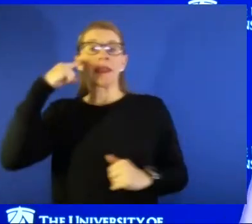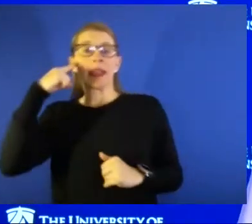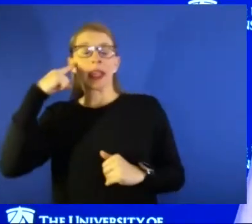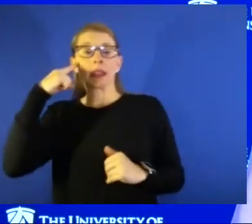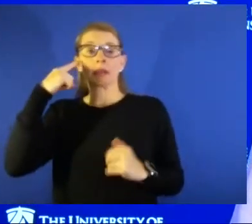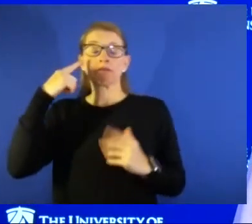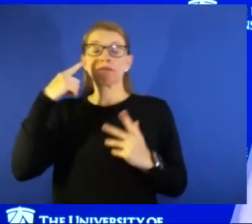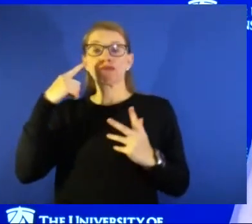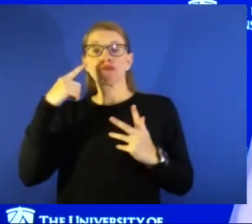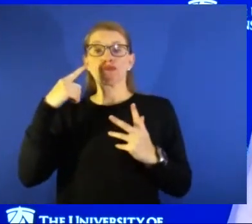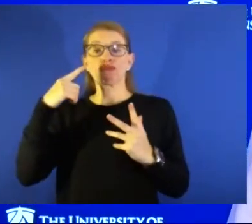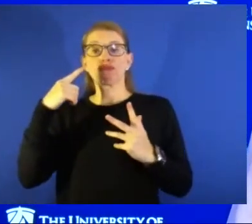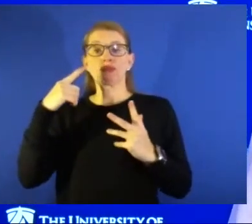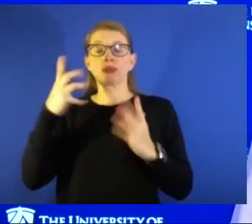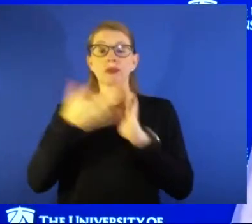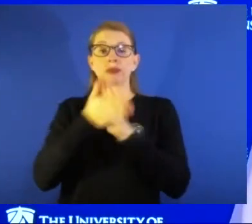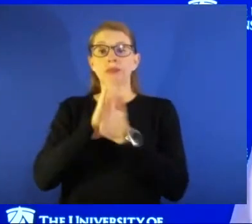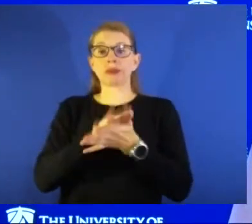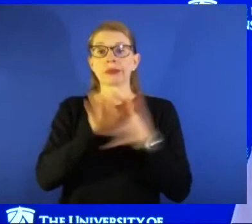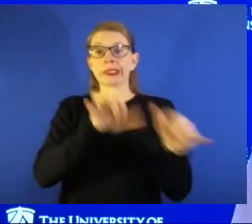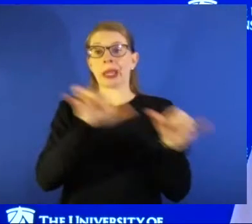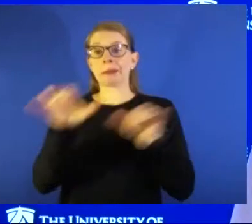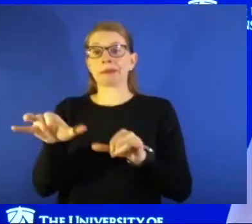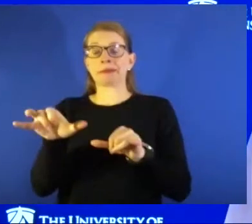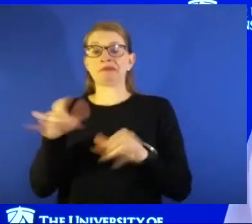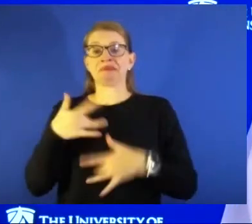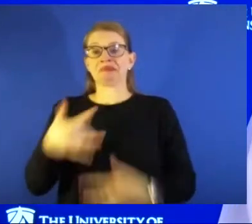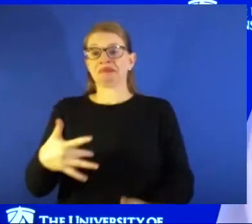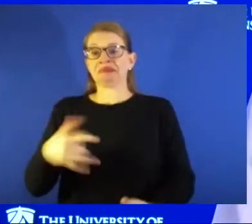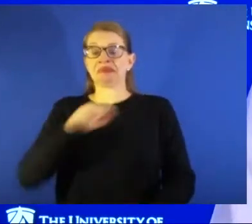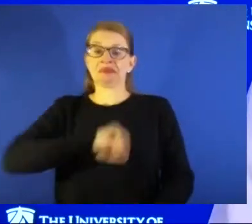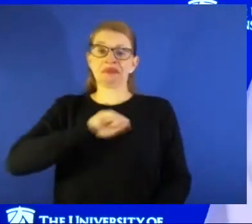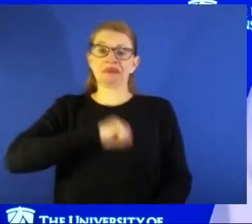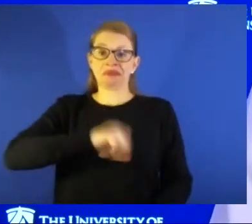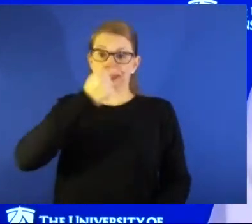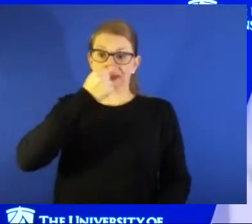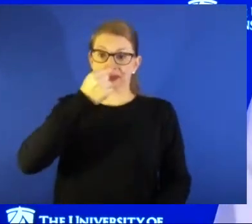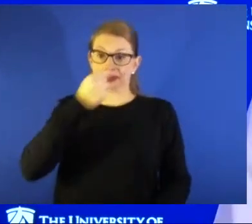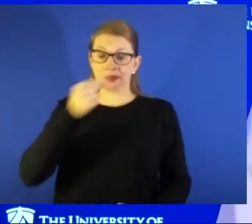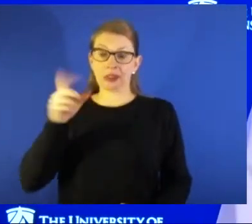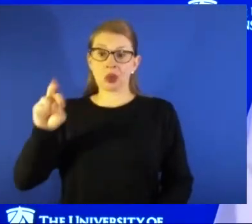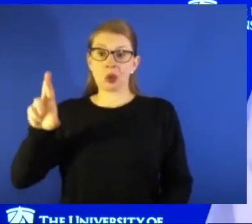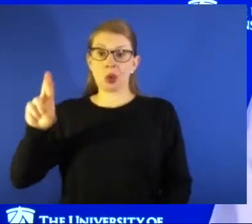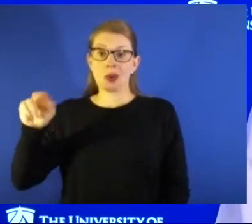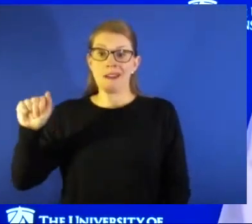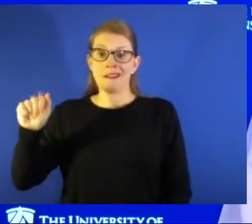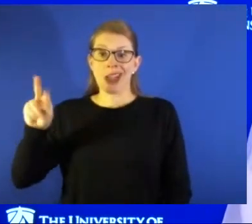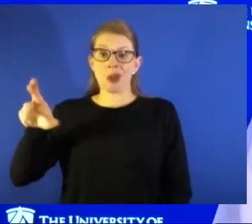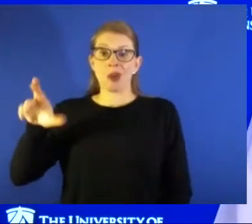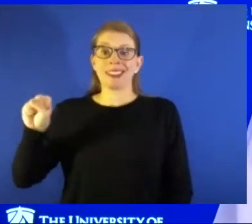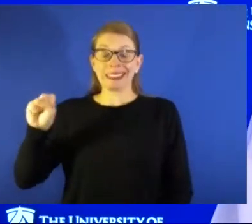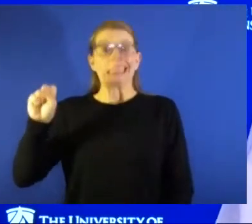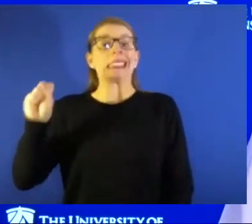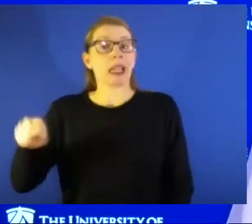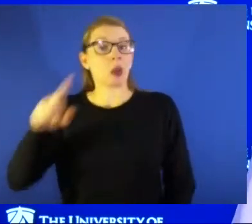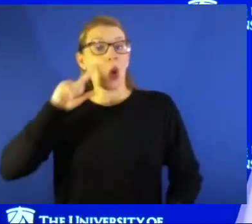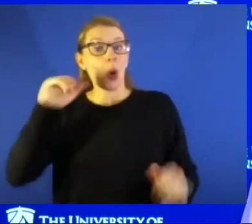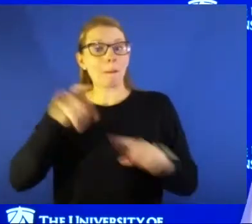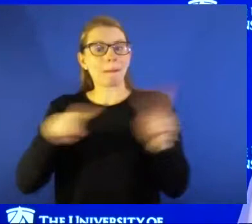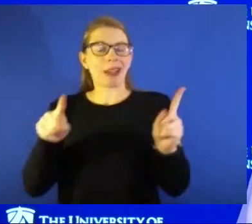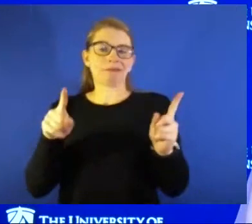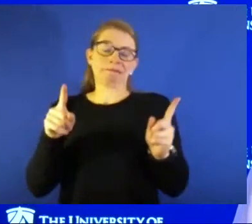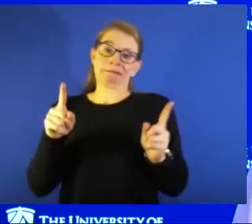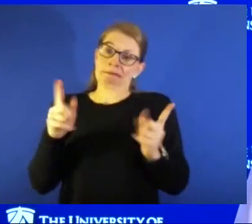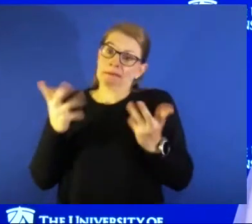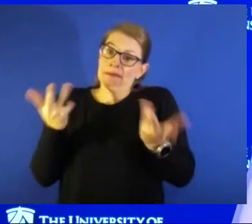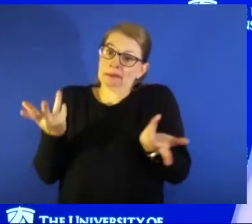our other common cough and cold coronaviruses? Yes, but that remains to be seen, and I think that's still some years out.